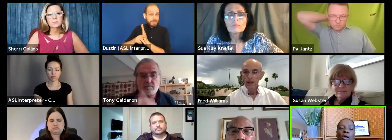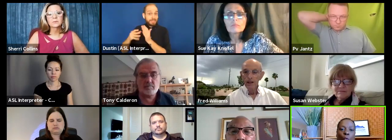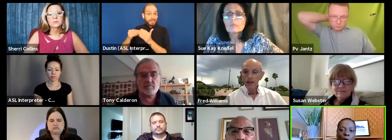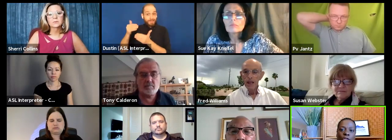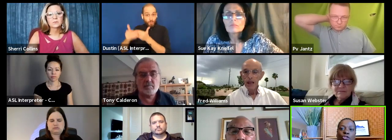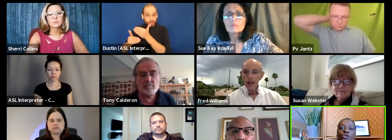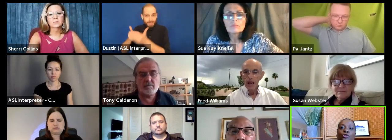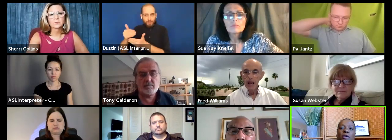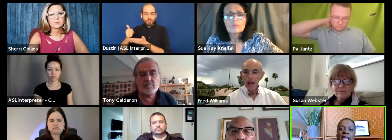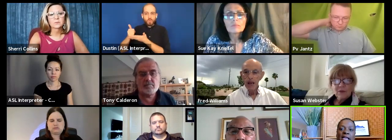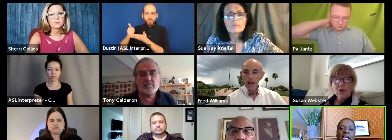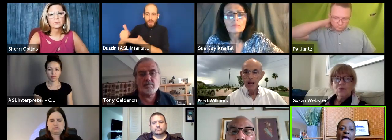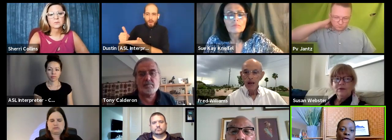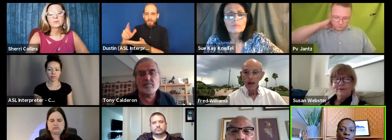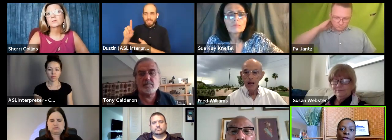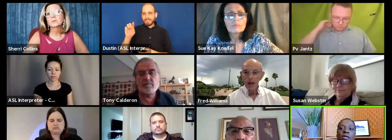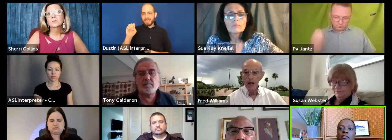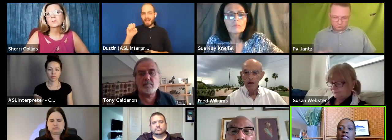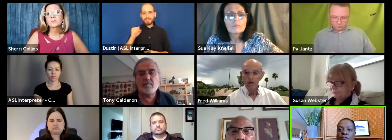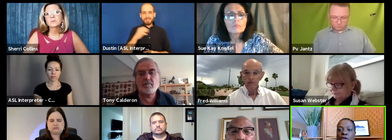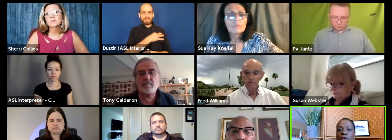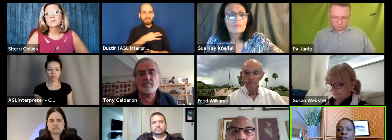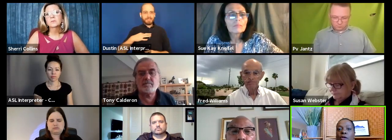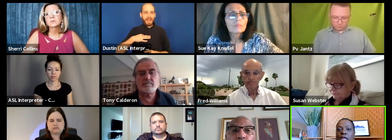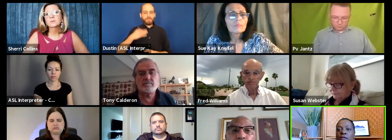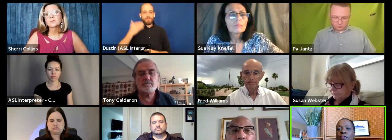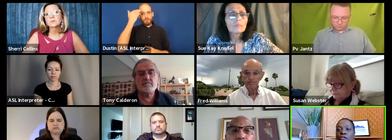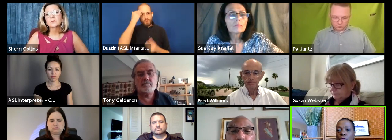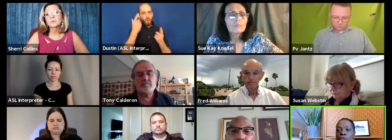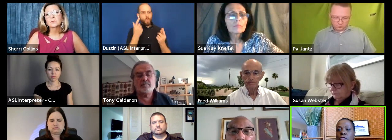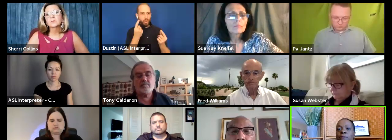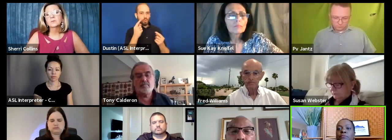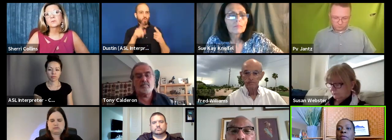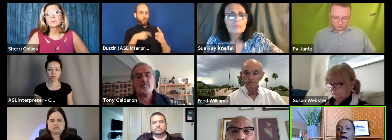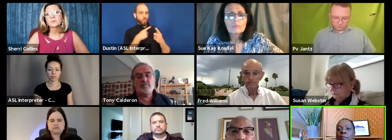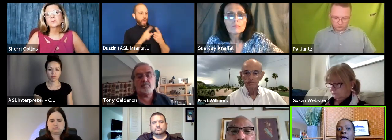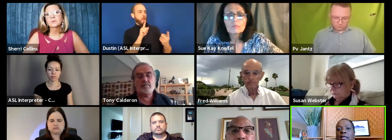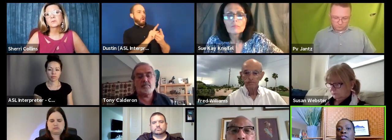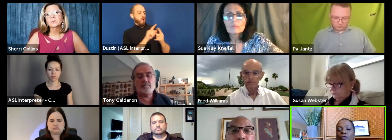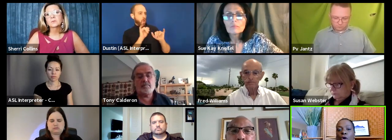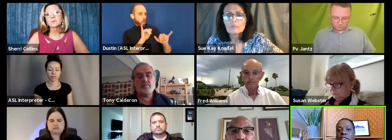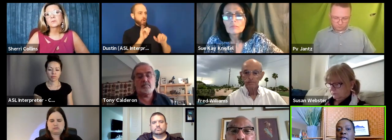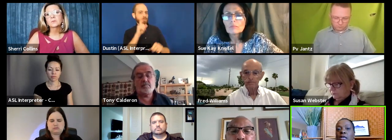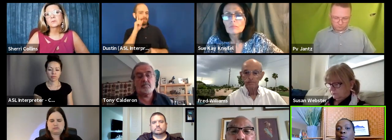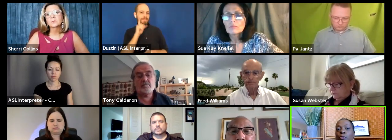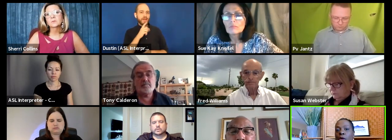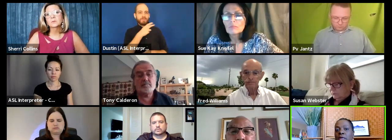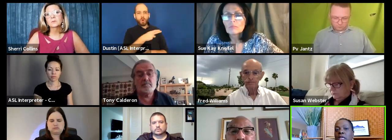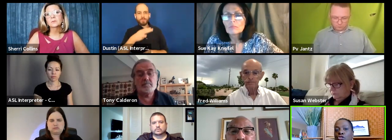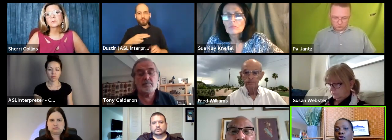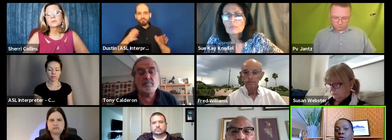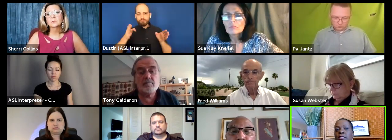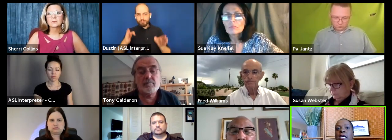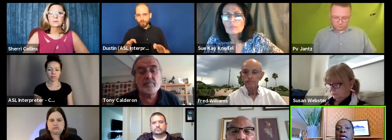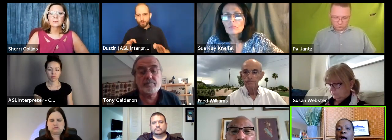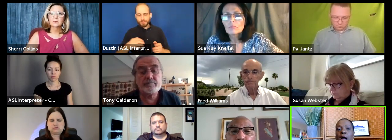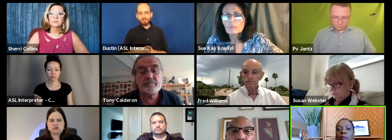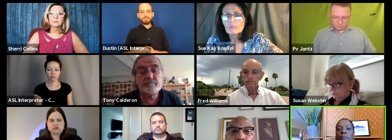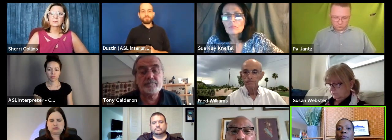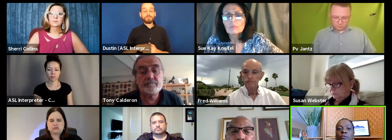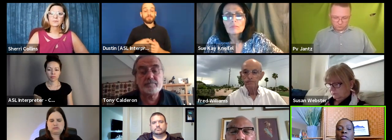in knowing what to do when they encounter deaf and hard of hearing individuals. And as far as the unemployment